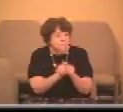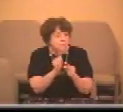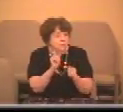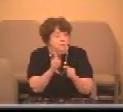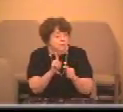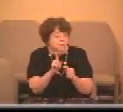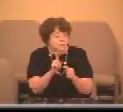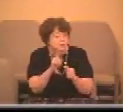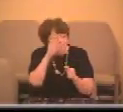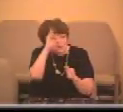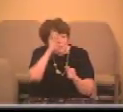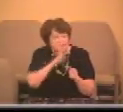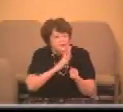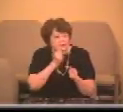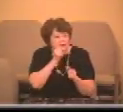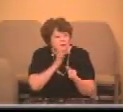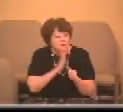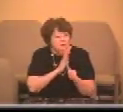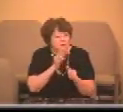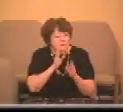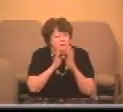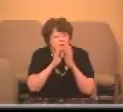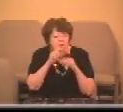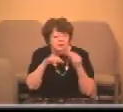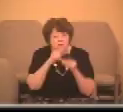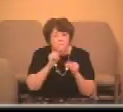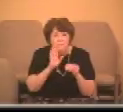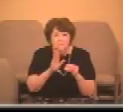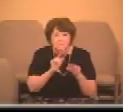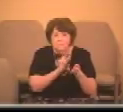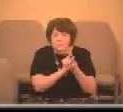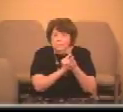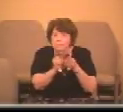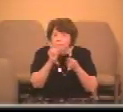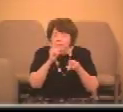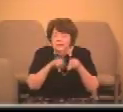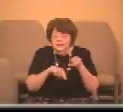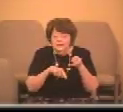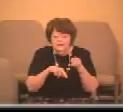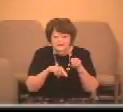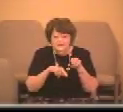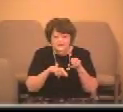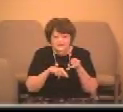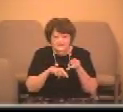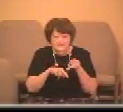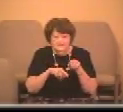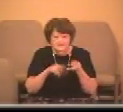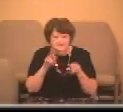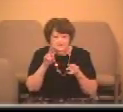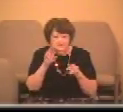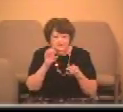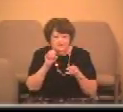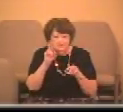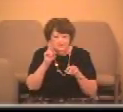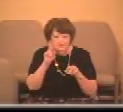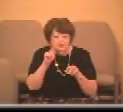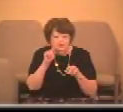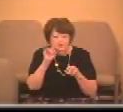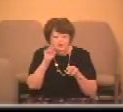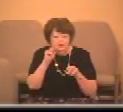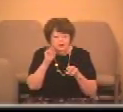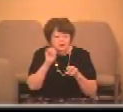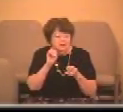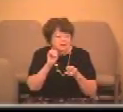me about their weekend routine. Both of them have full-time jobs, work straight up